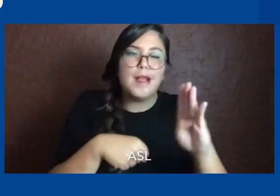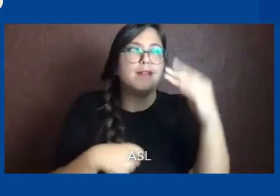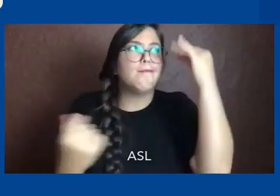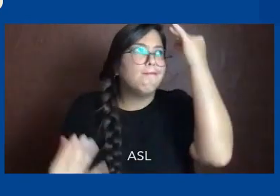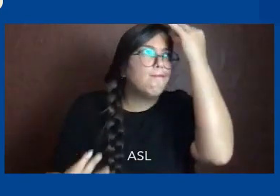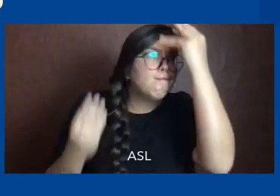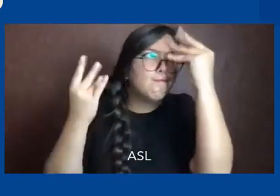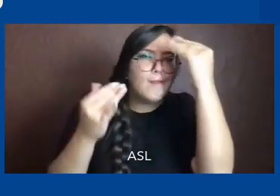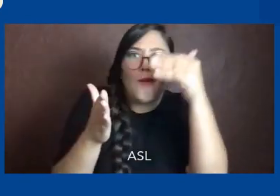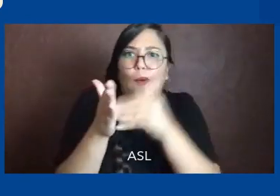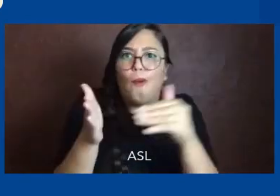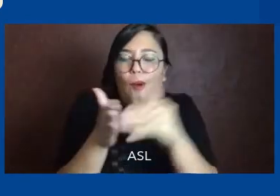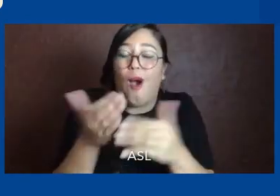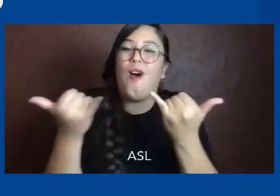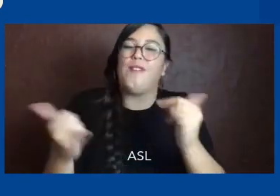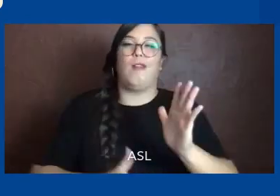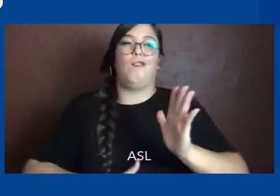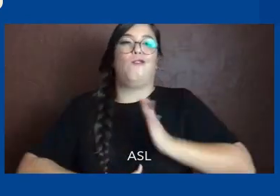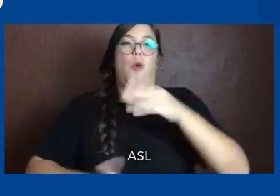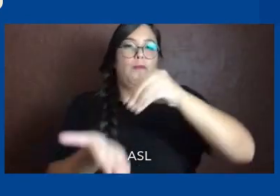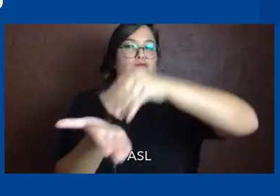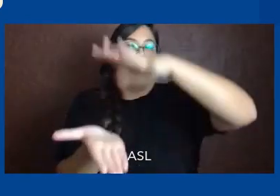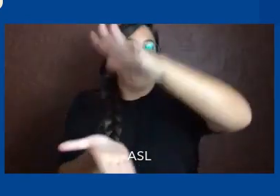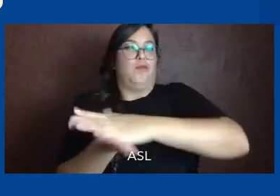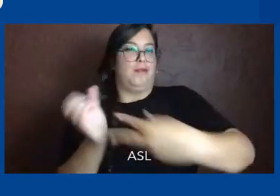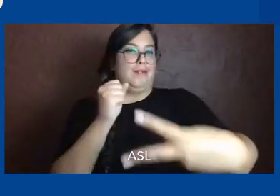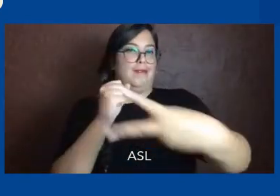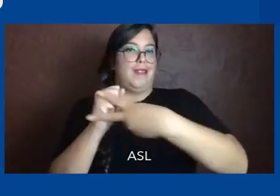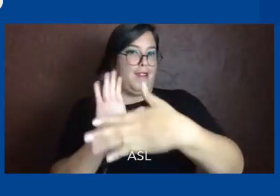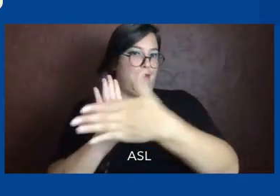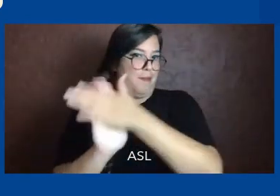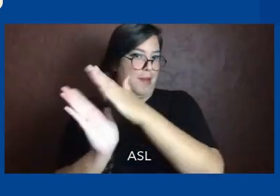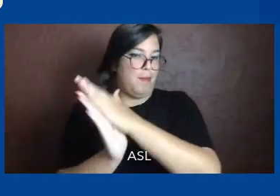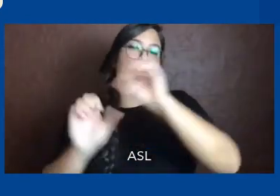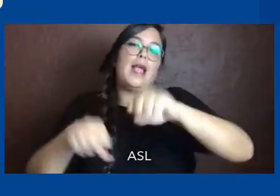a tool. Well, I think